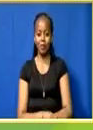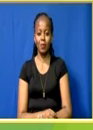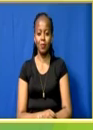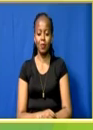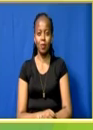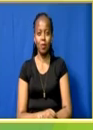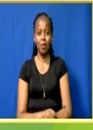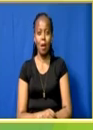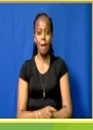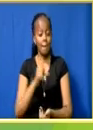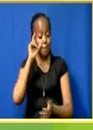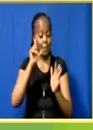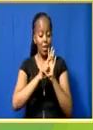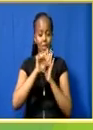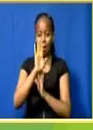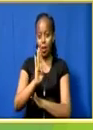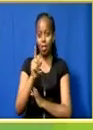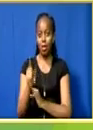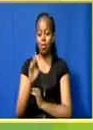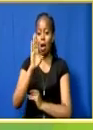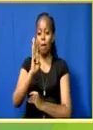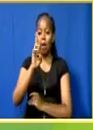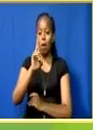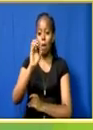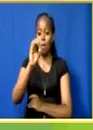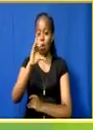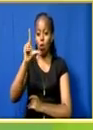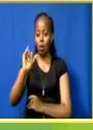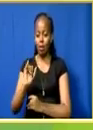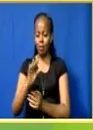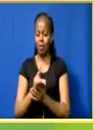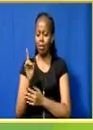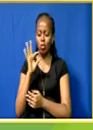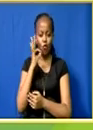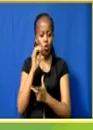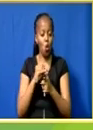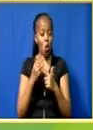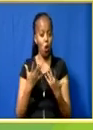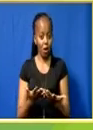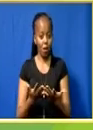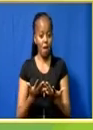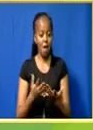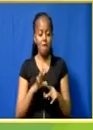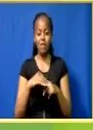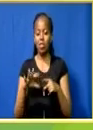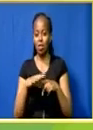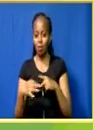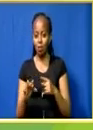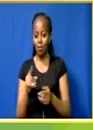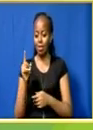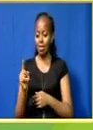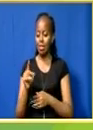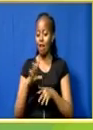fruit. Mm-hmm. B? That's broccoli. Uh-huh. Is it a fruit or a vegetable? It is